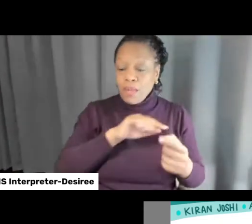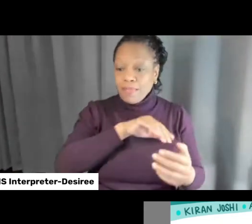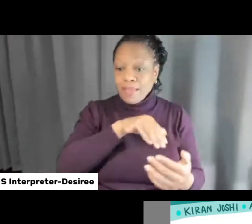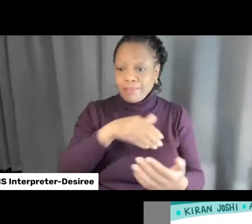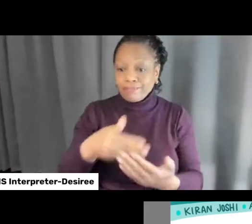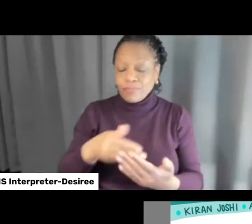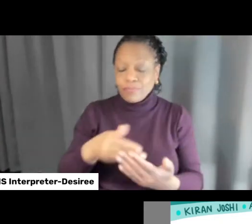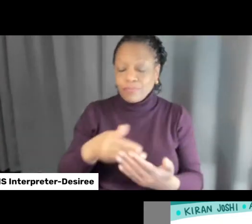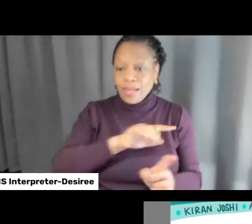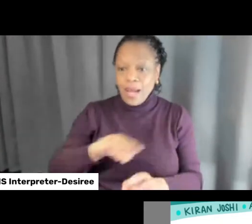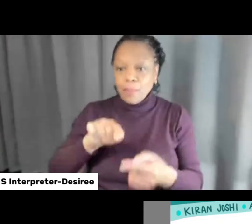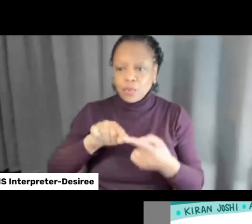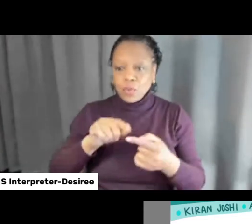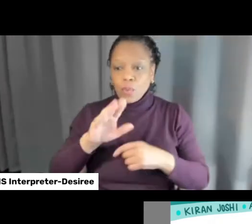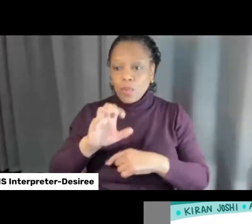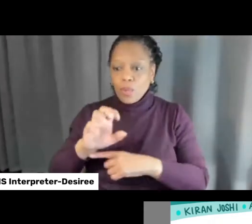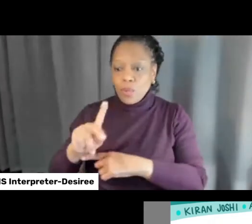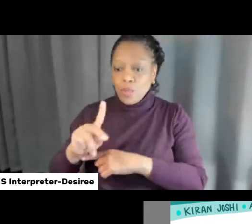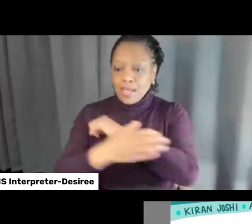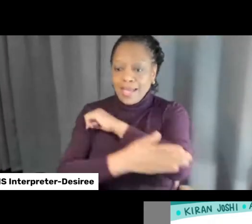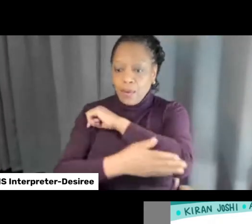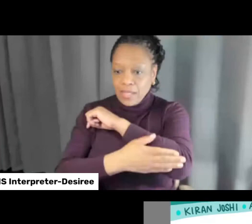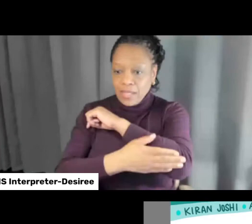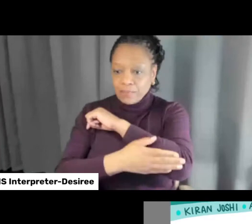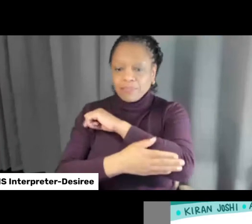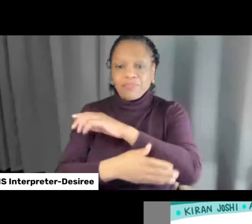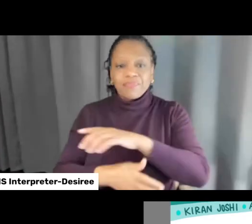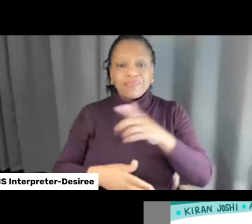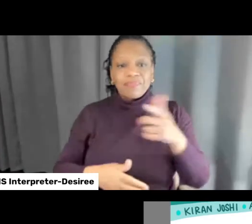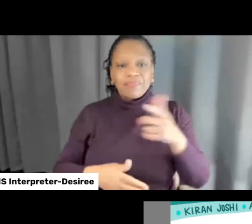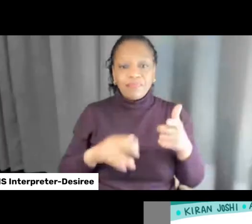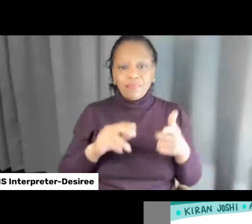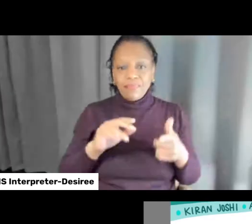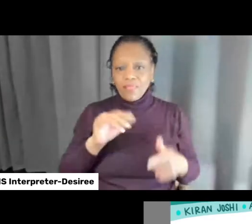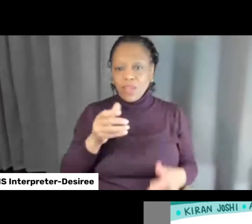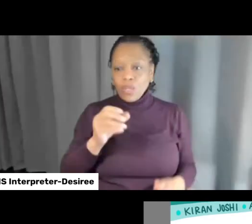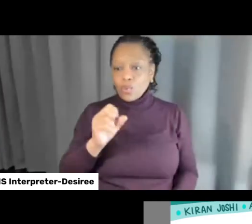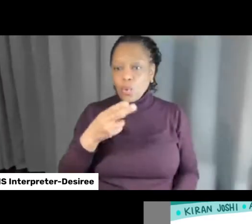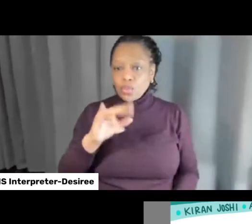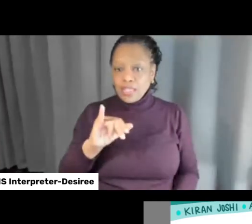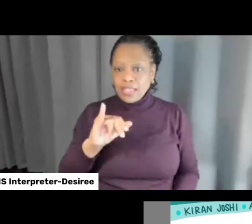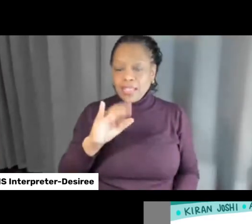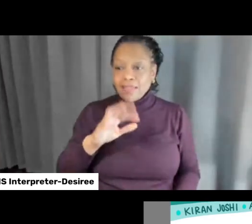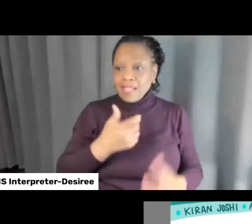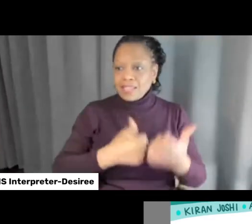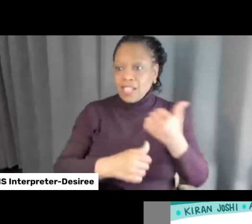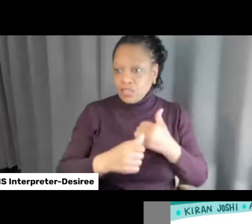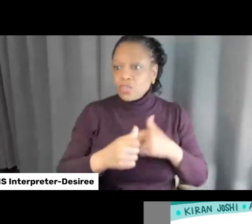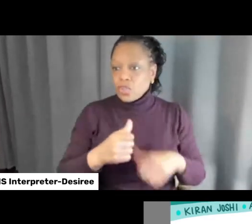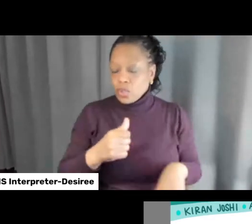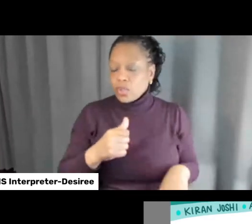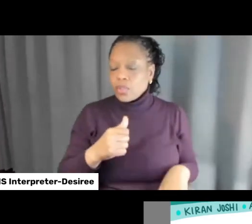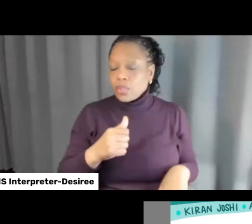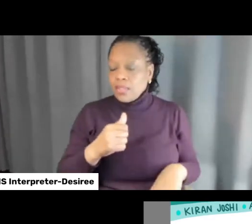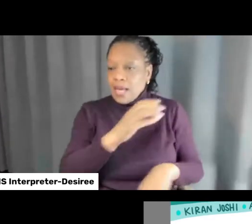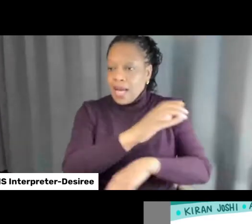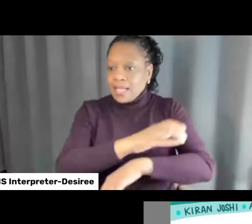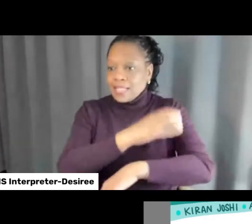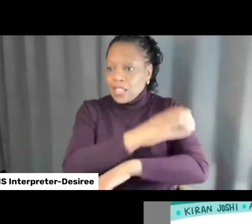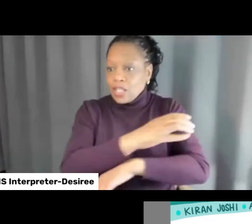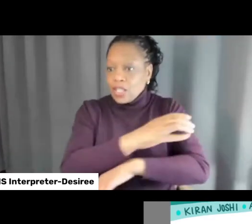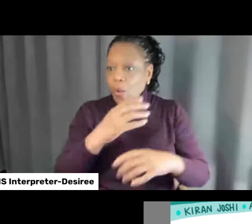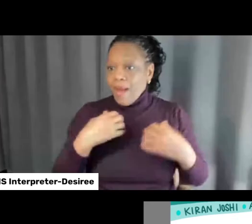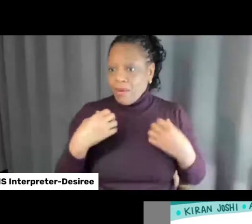to be clear, that is a project under the clinical side of Cook County Health. We are very much supportive of that